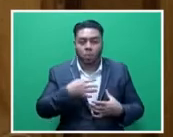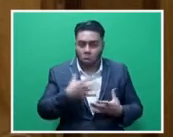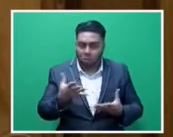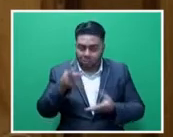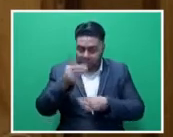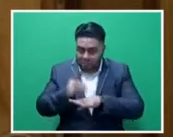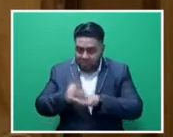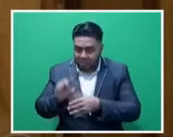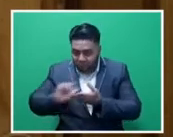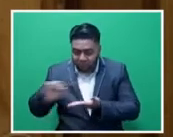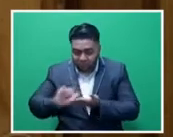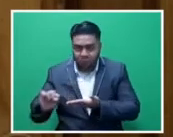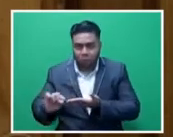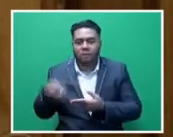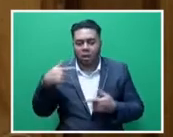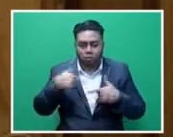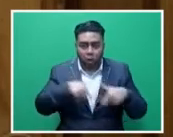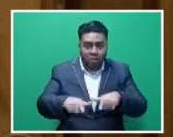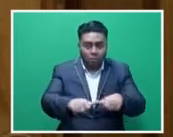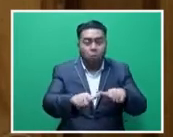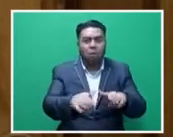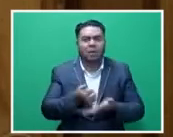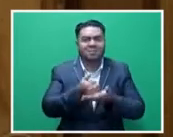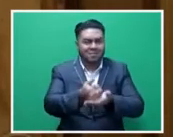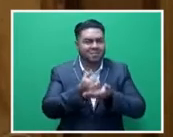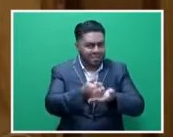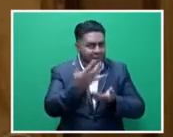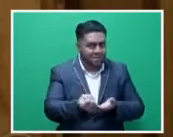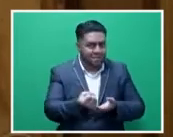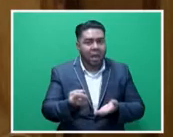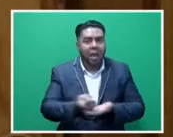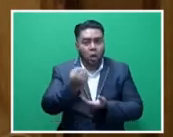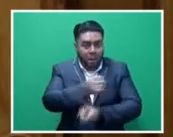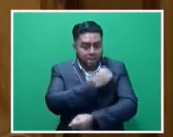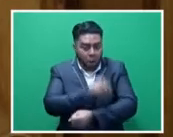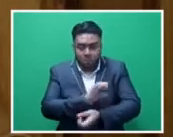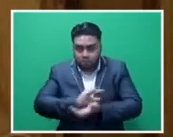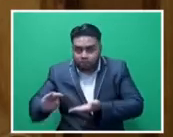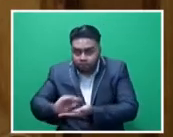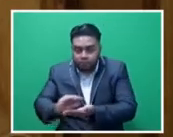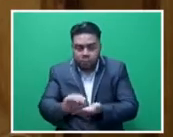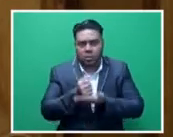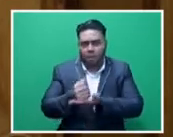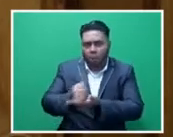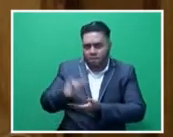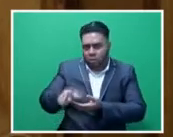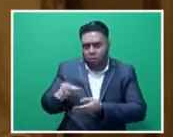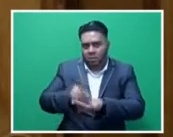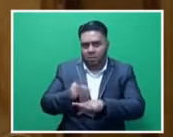grants, we have transport assistance, we provide economic empowerment to persons living with disability, school